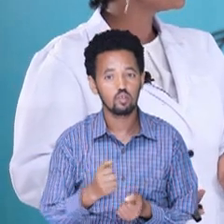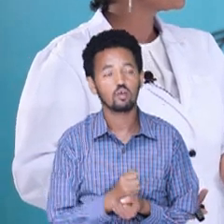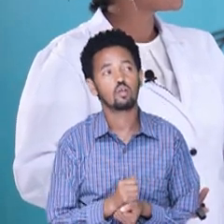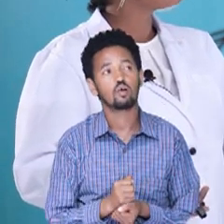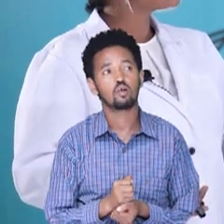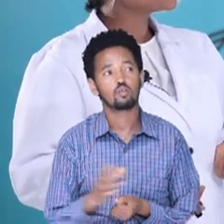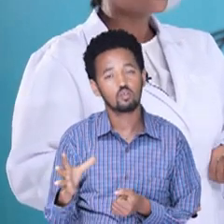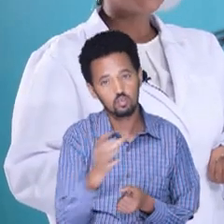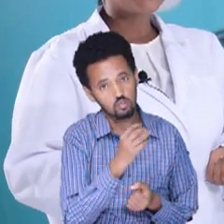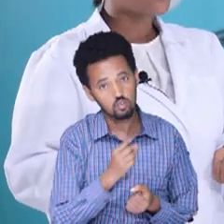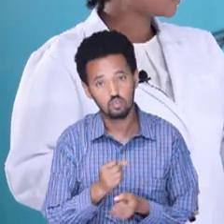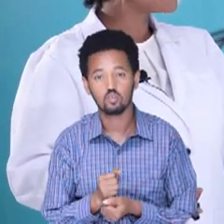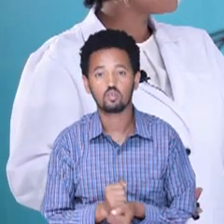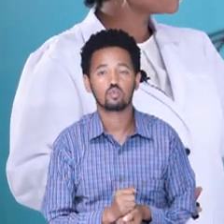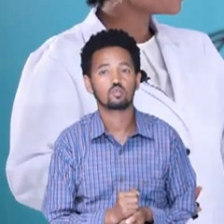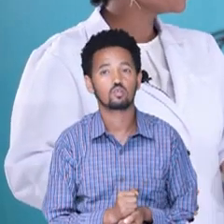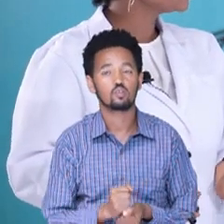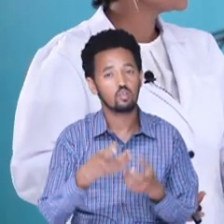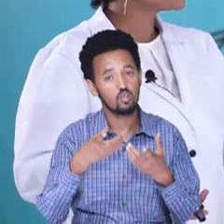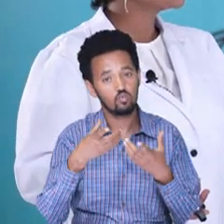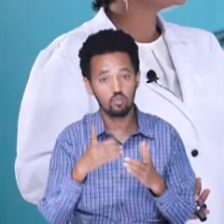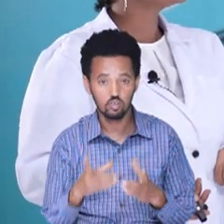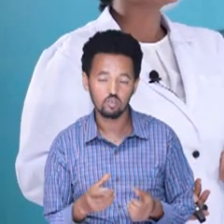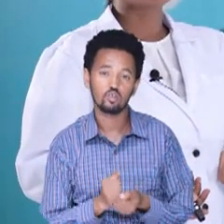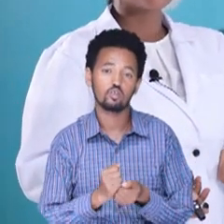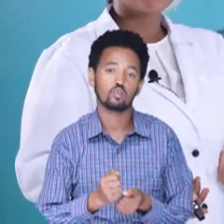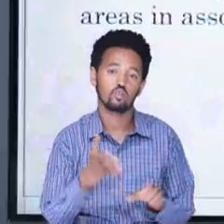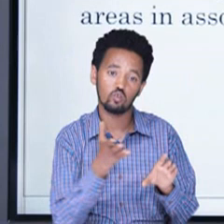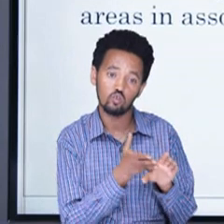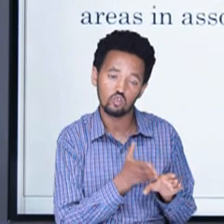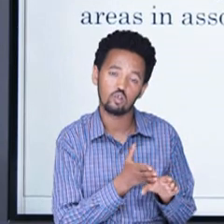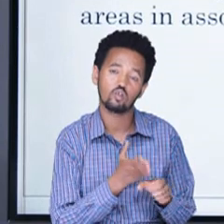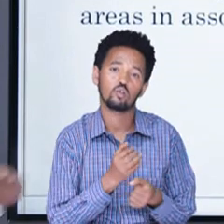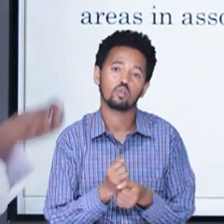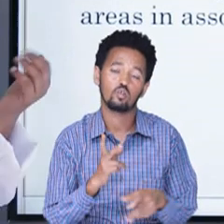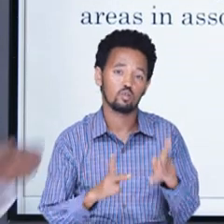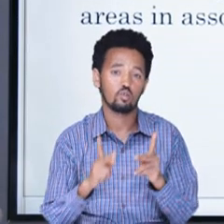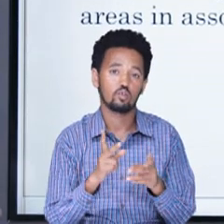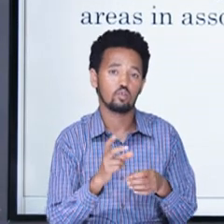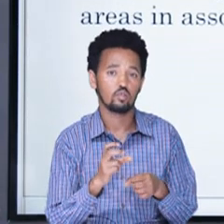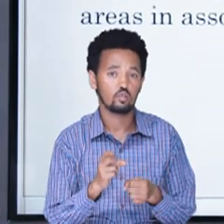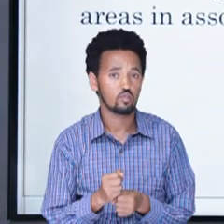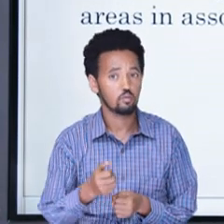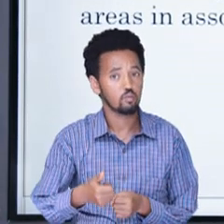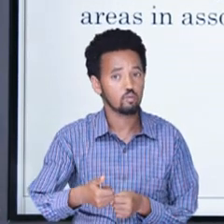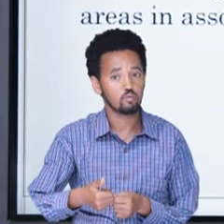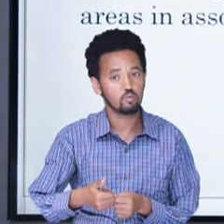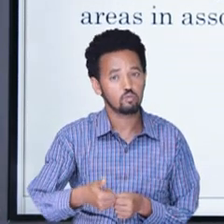reforestation, afforestation, agroforestry, social forestries are the main